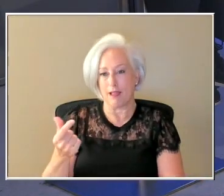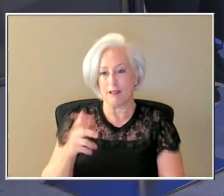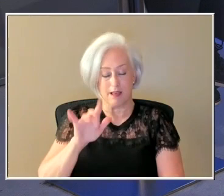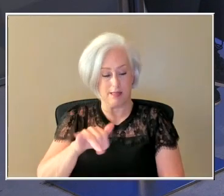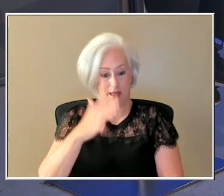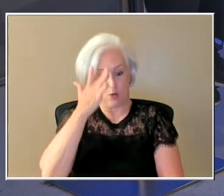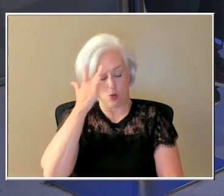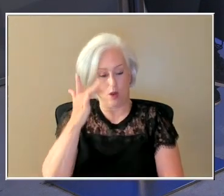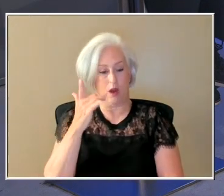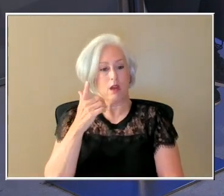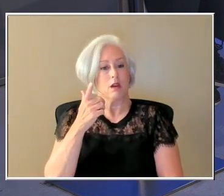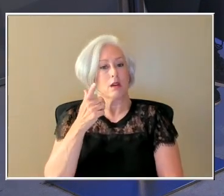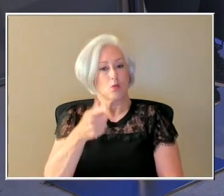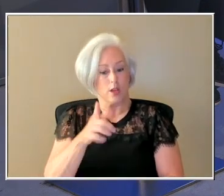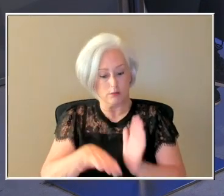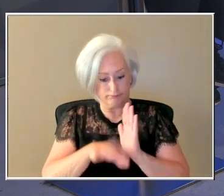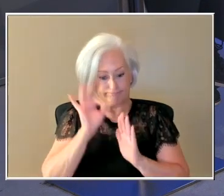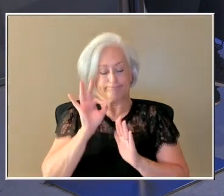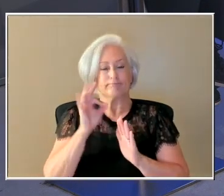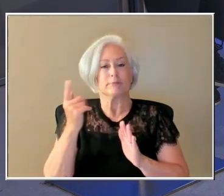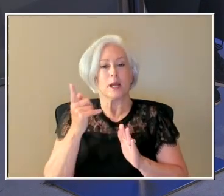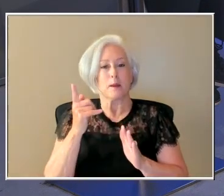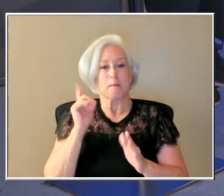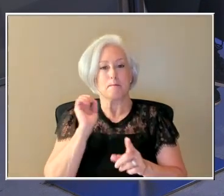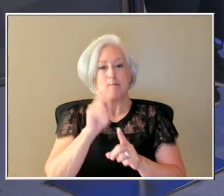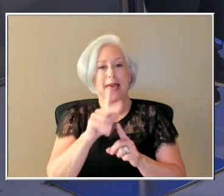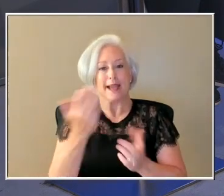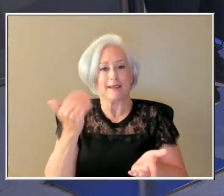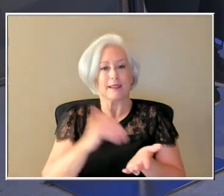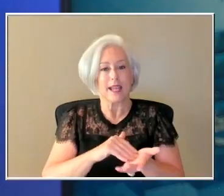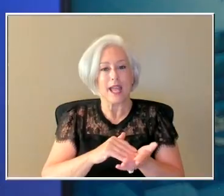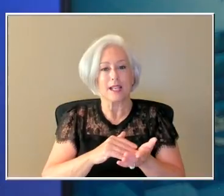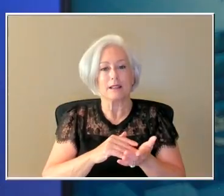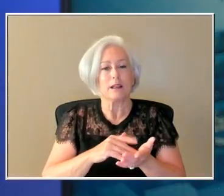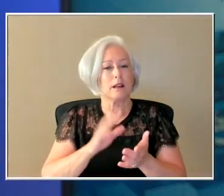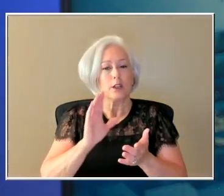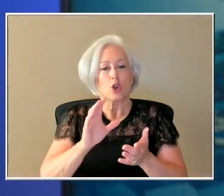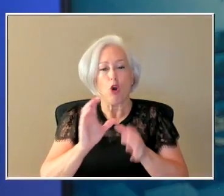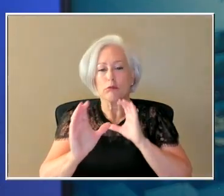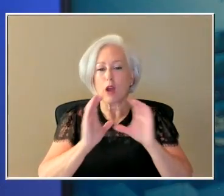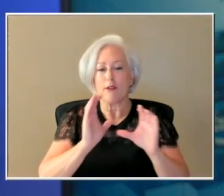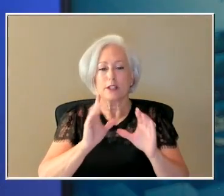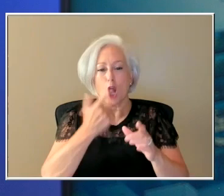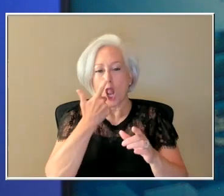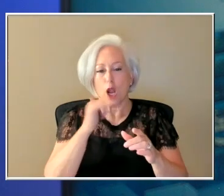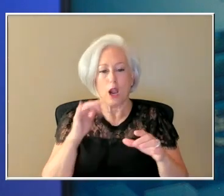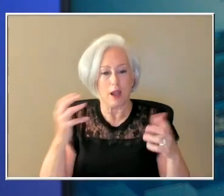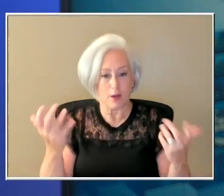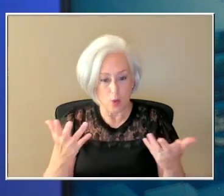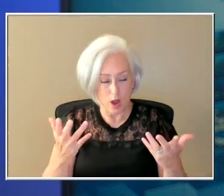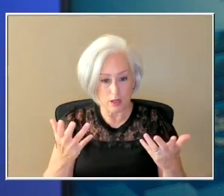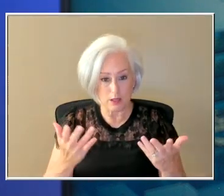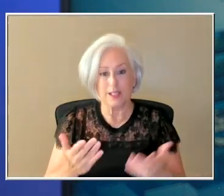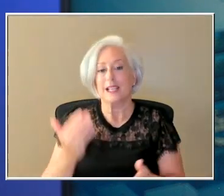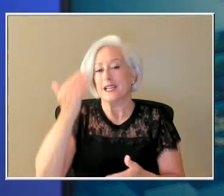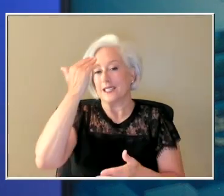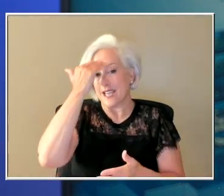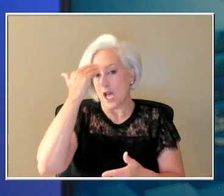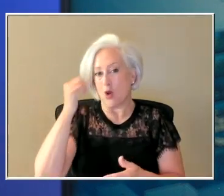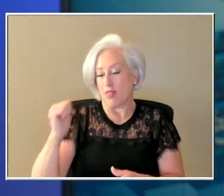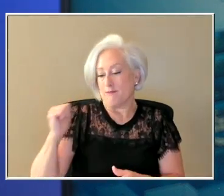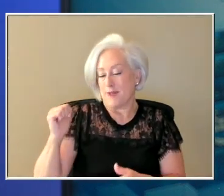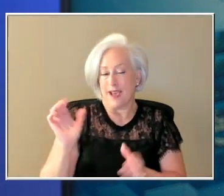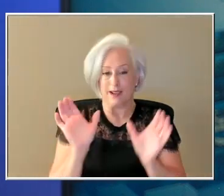the strategy of treatment? How did you have that conversation? Right. So now we know that we're going to have to resect or remove the scapula. The scapula, or the